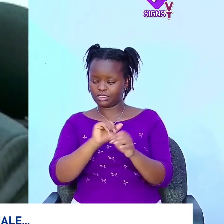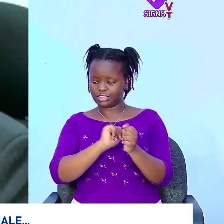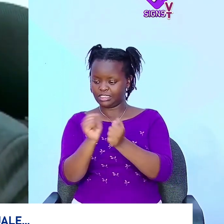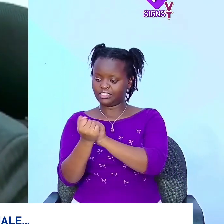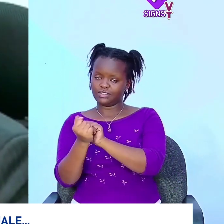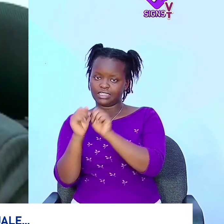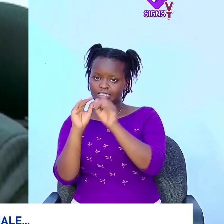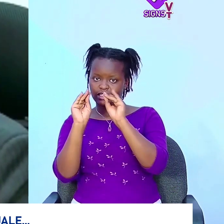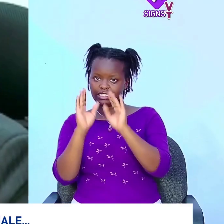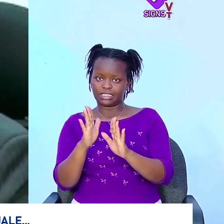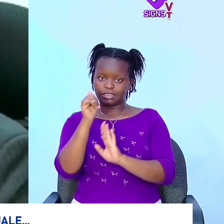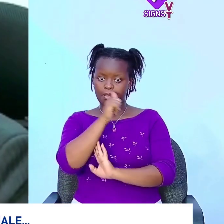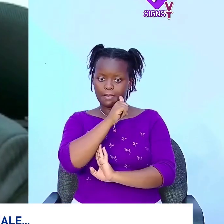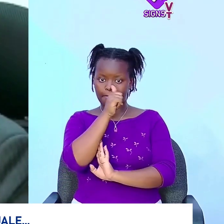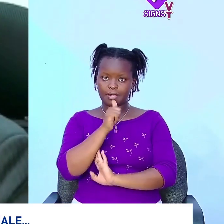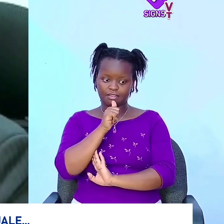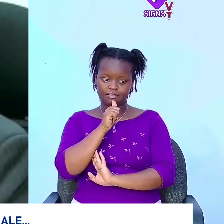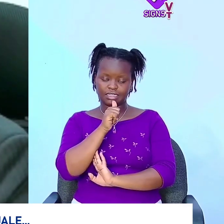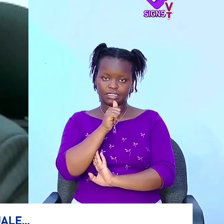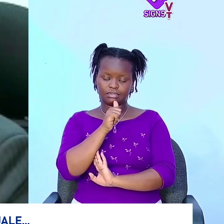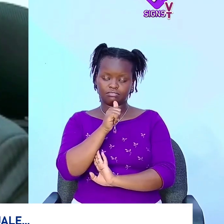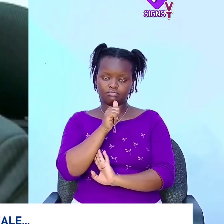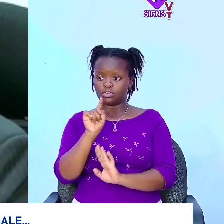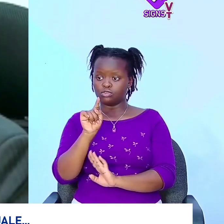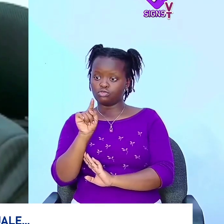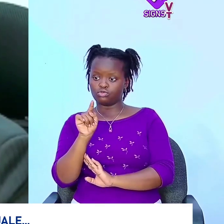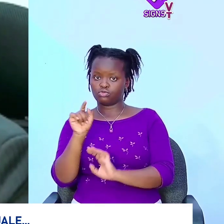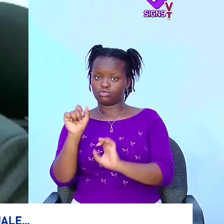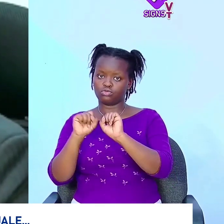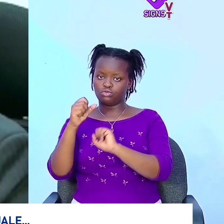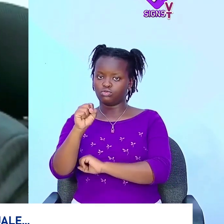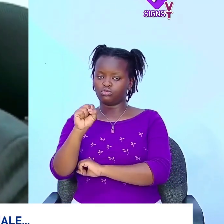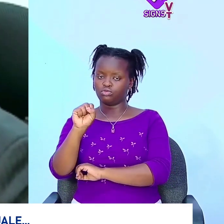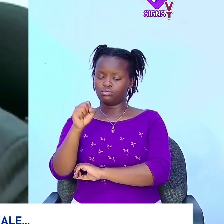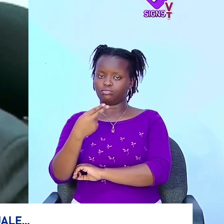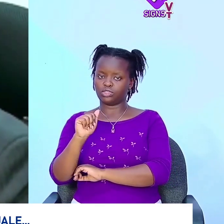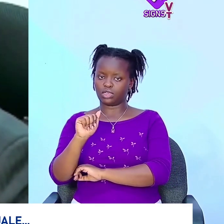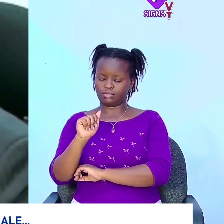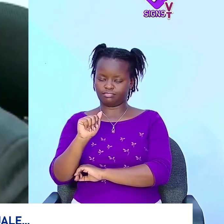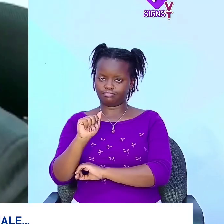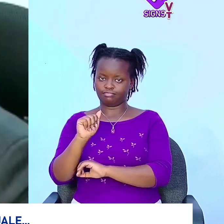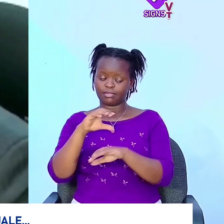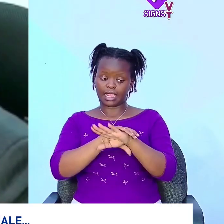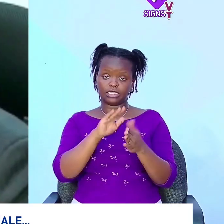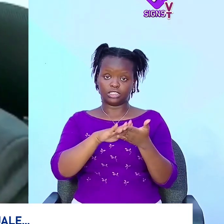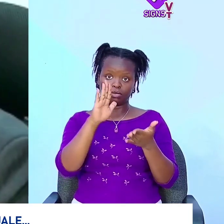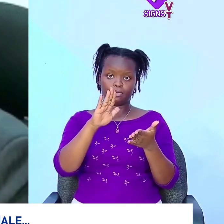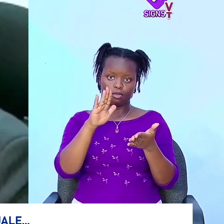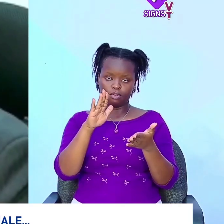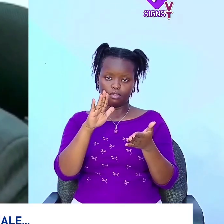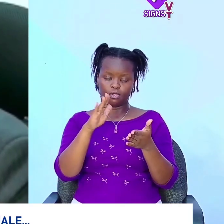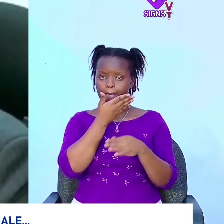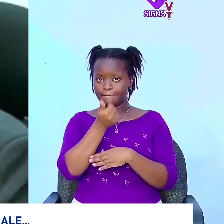from a private medical scheme to the Social Health Authority. They're getting more package,